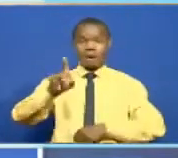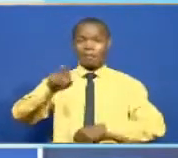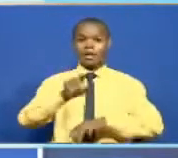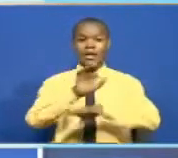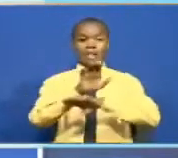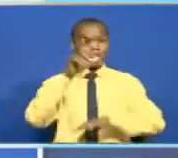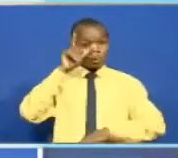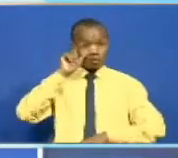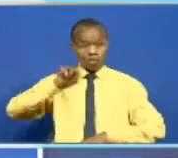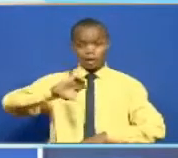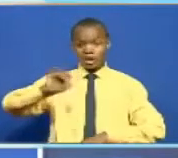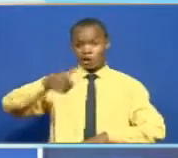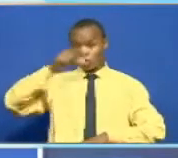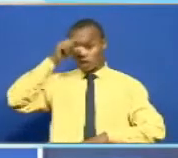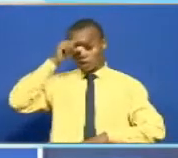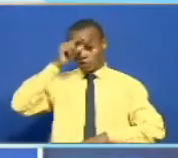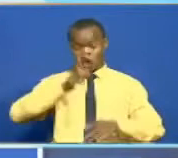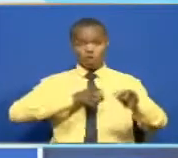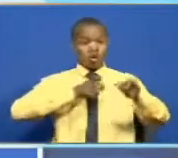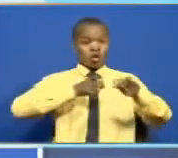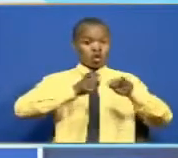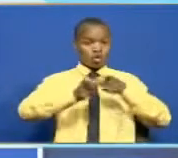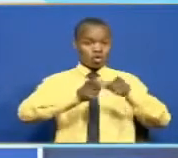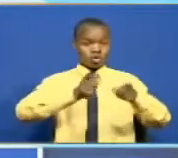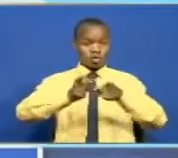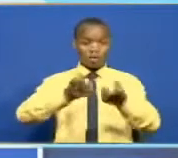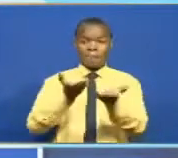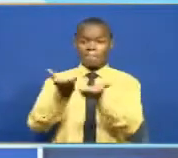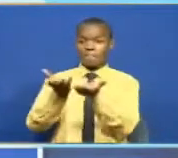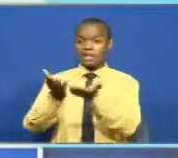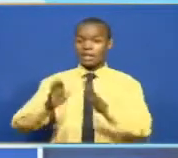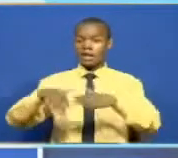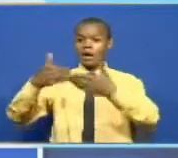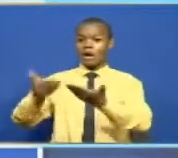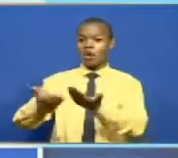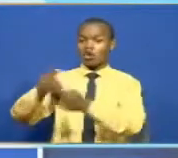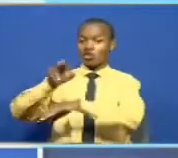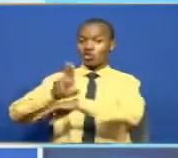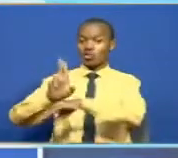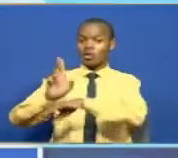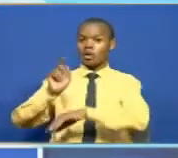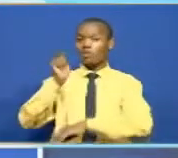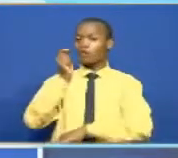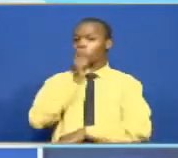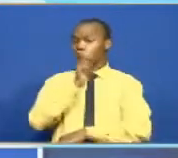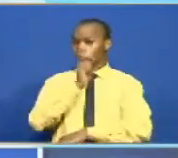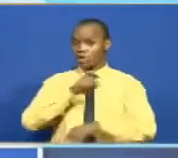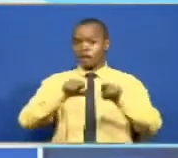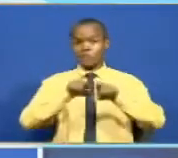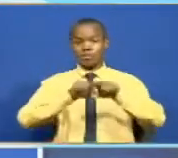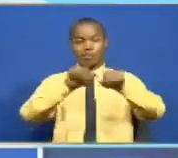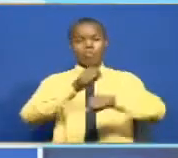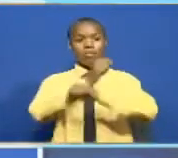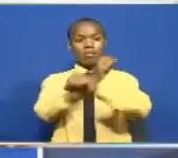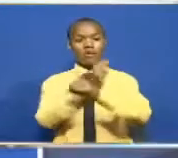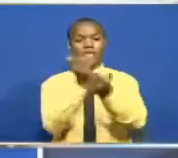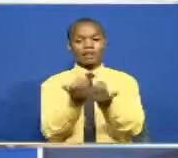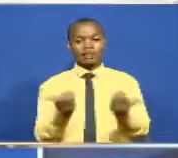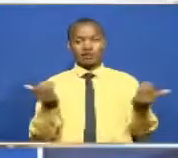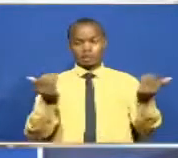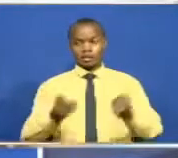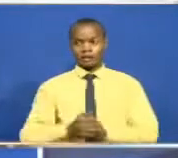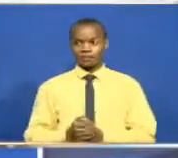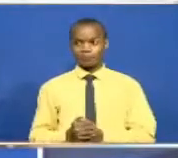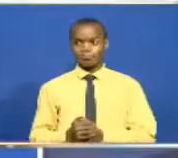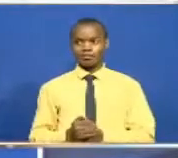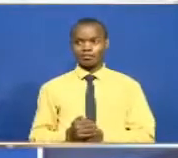Mombasa County Government to regulate the rampant sale, handling and consumption of the twig to protect teens.